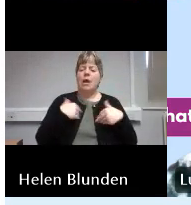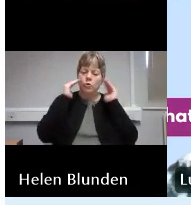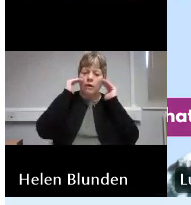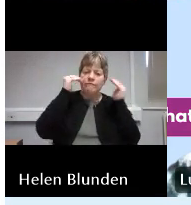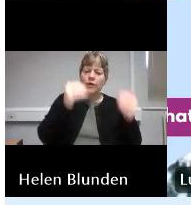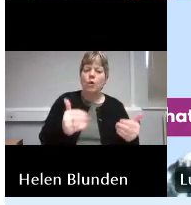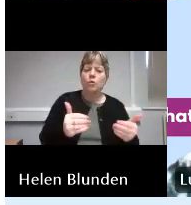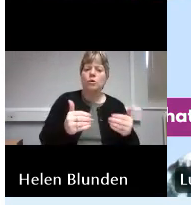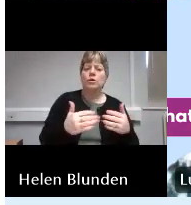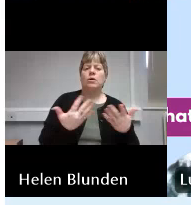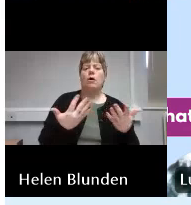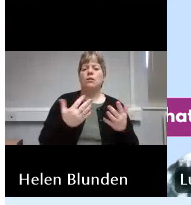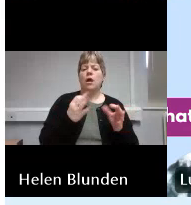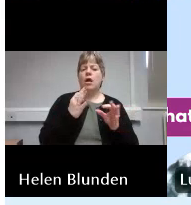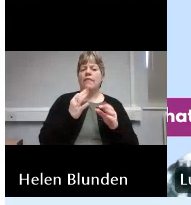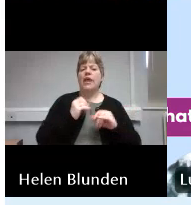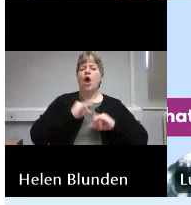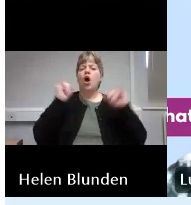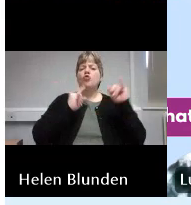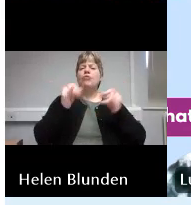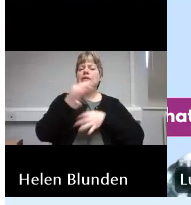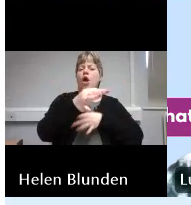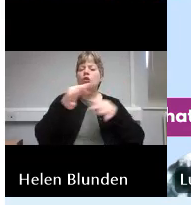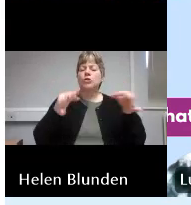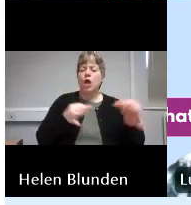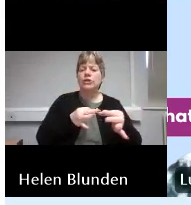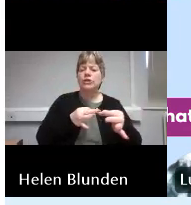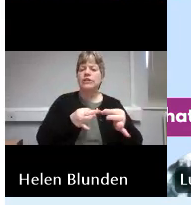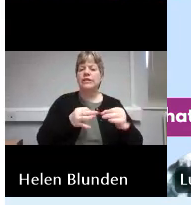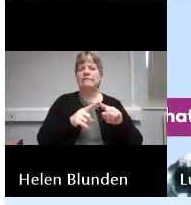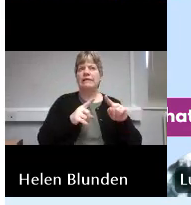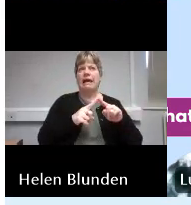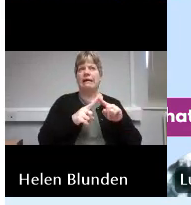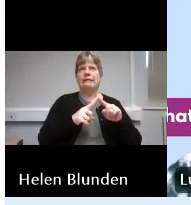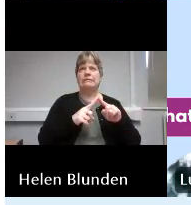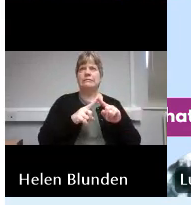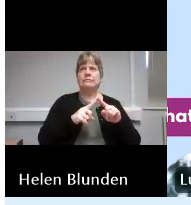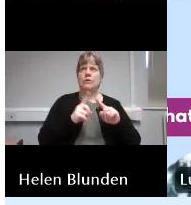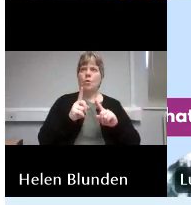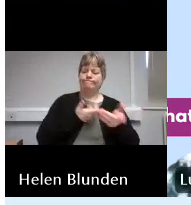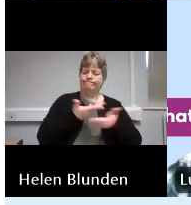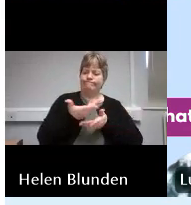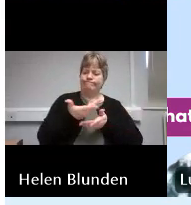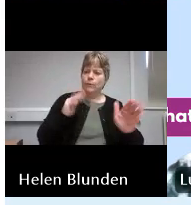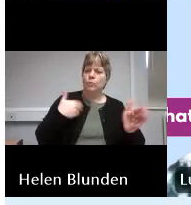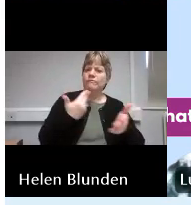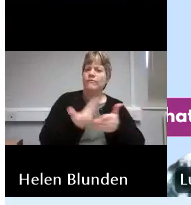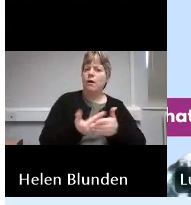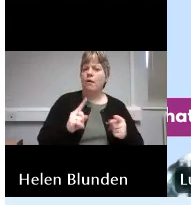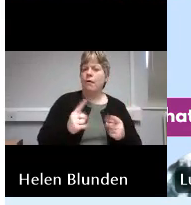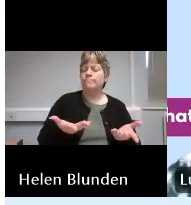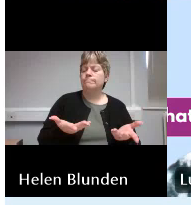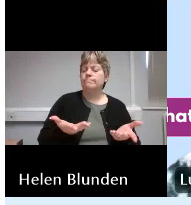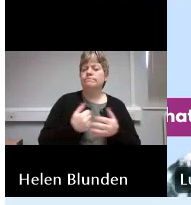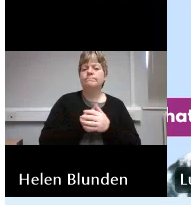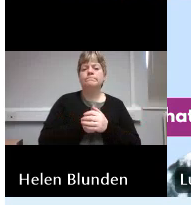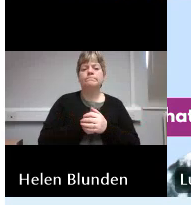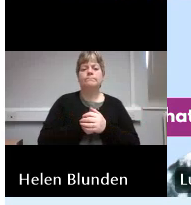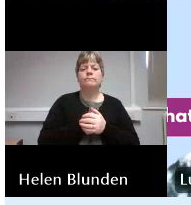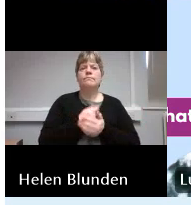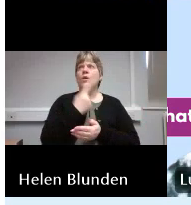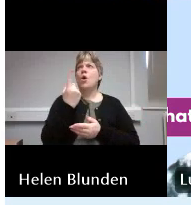on the crisis alternatives and the conversation for the dialogue. So, well, who